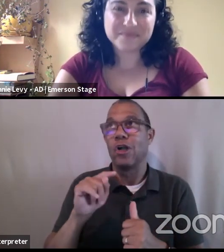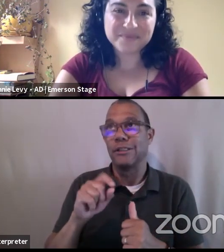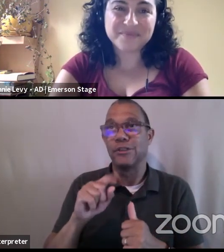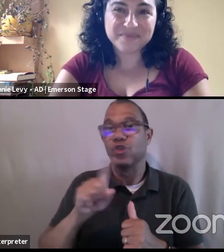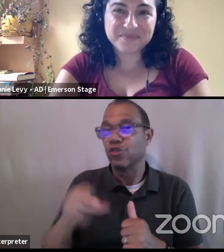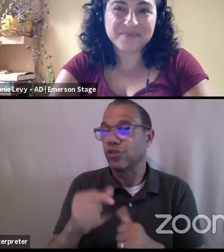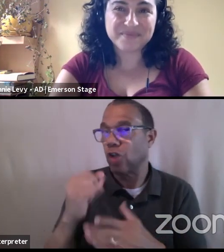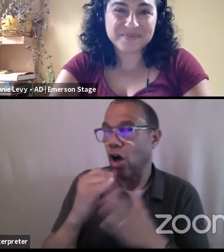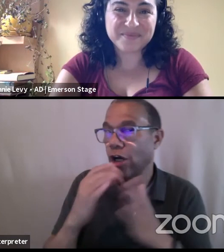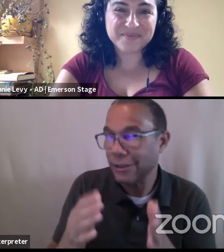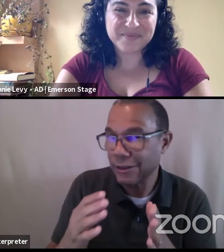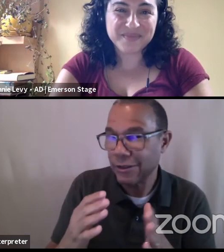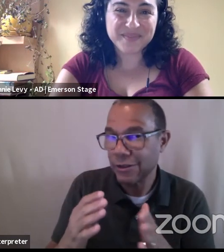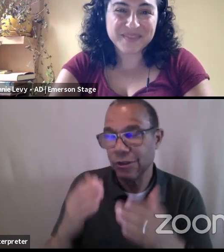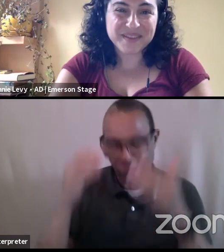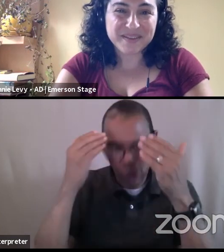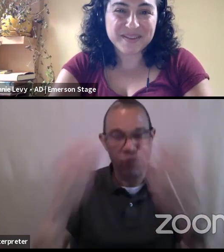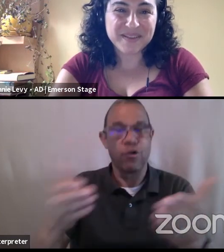and create